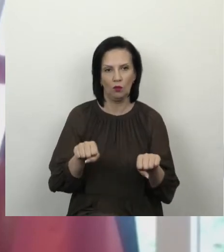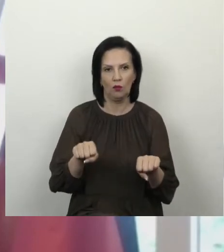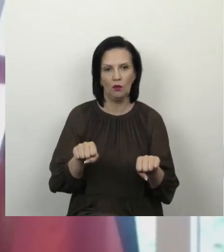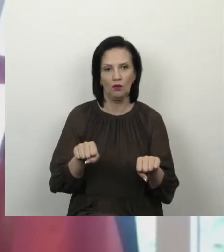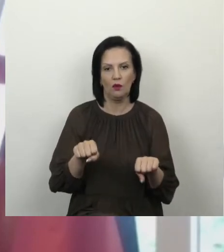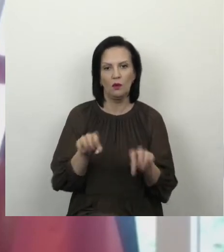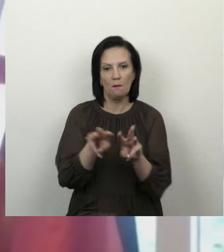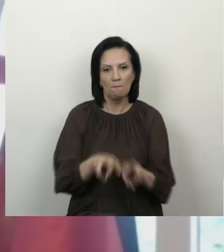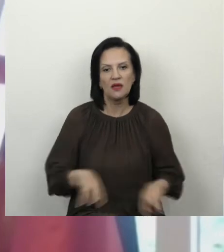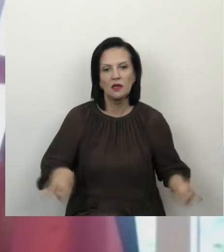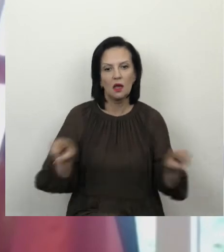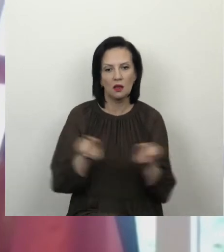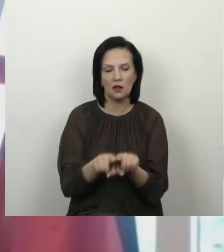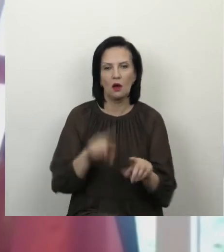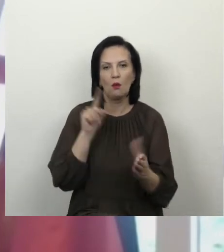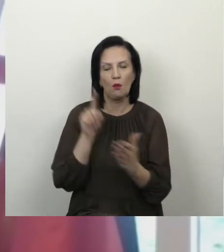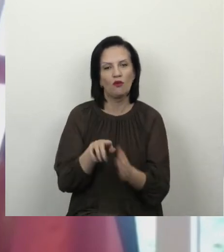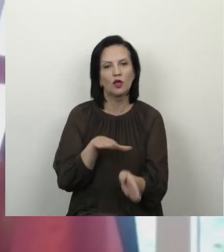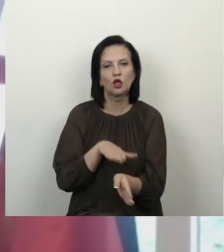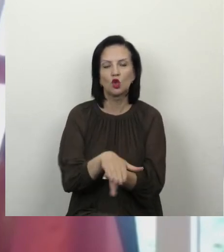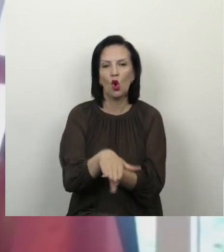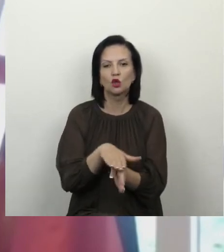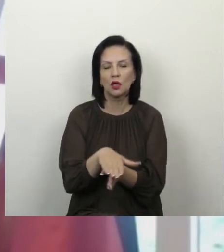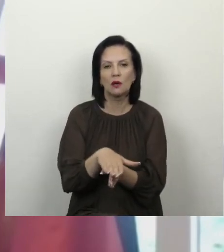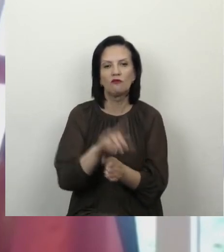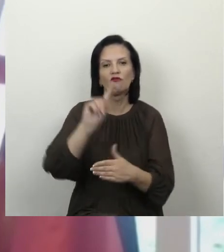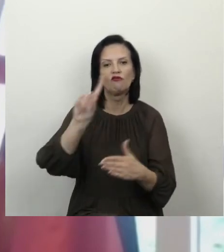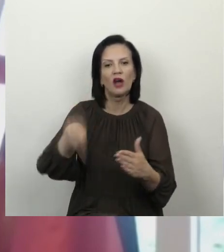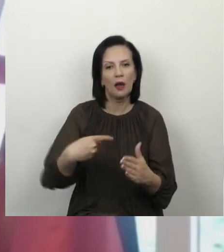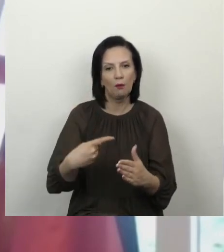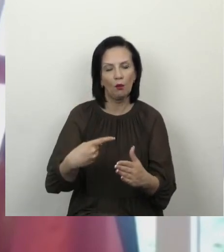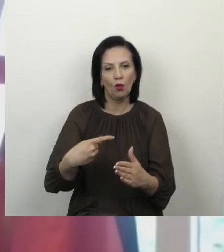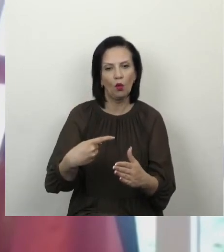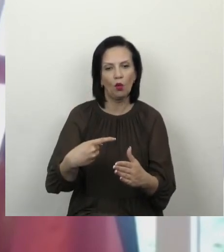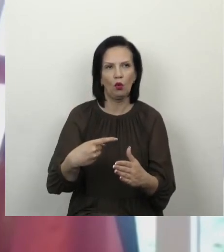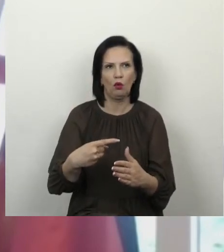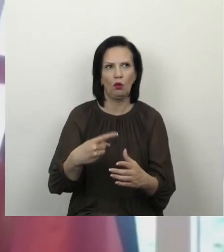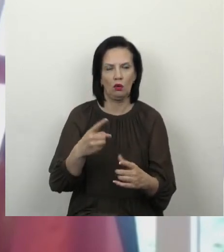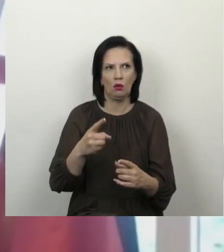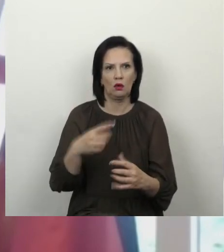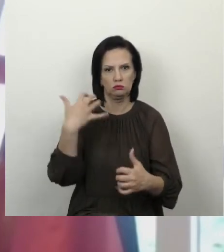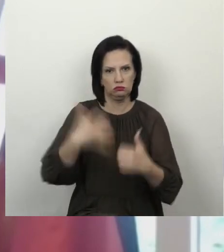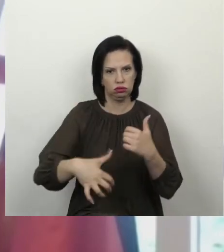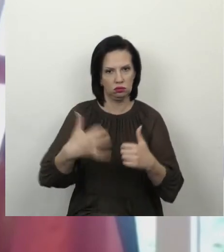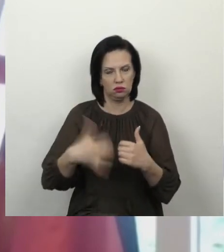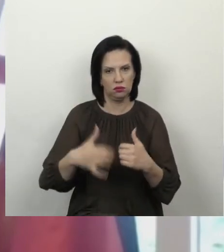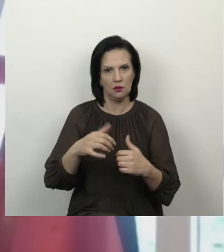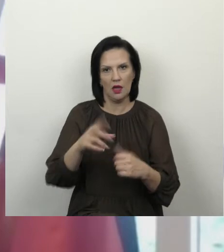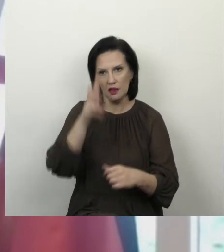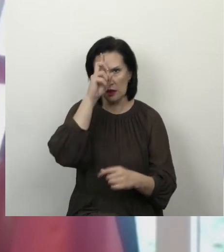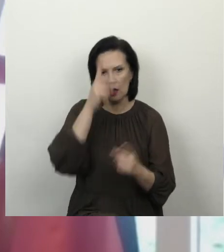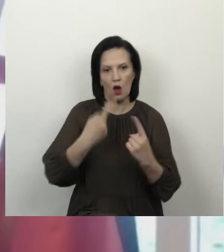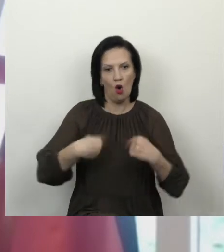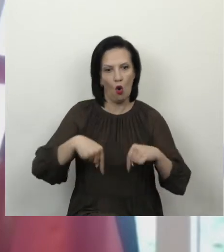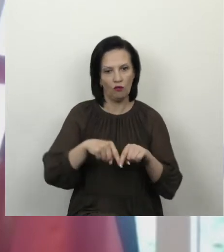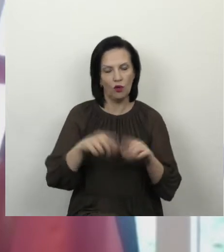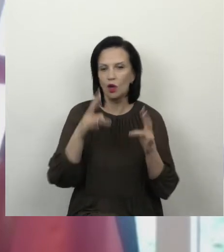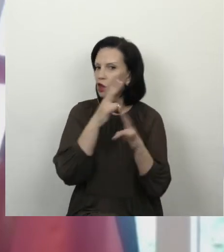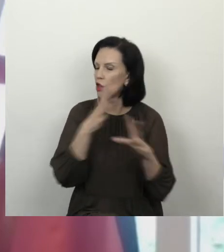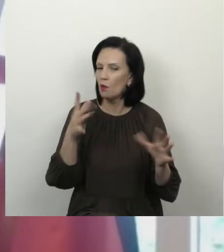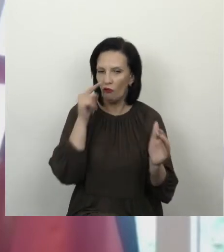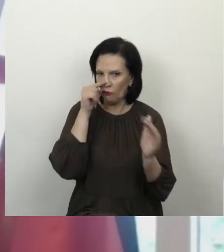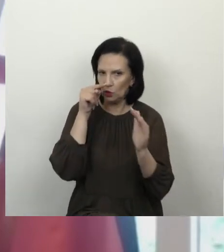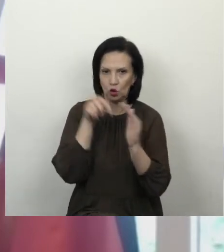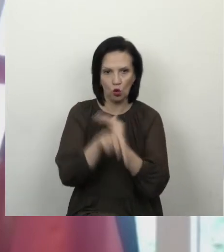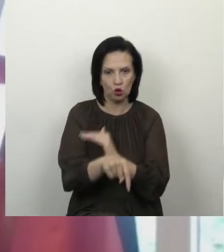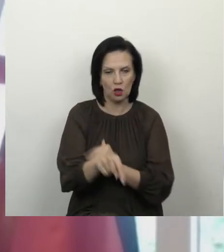observe the requirement of neutrality of state bodies and may not interfere with active